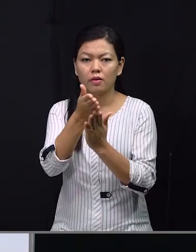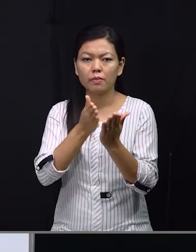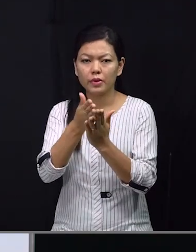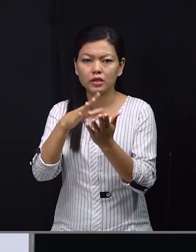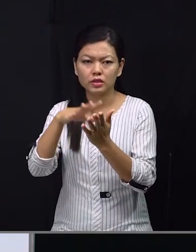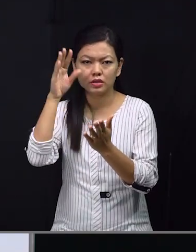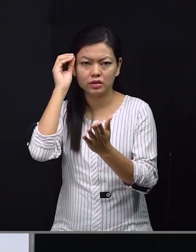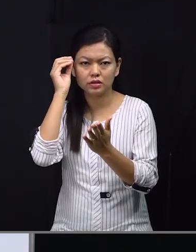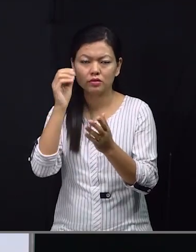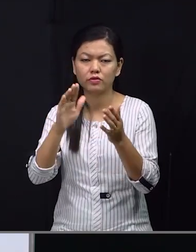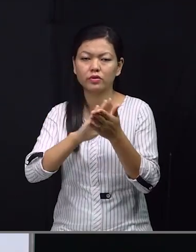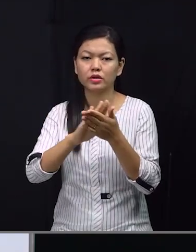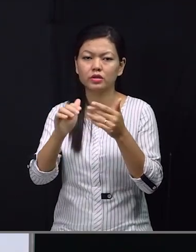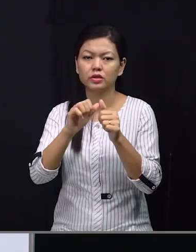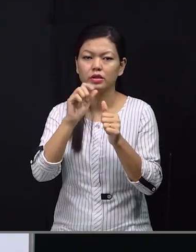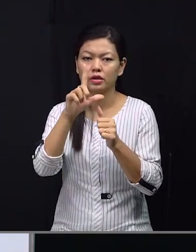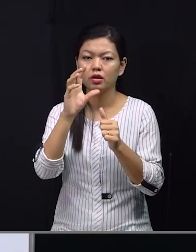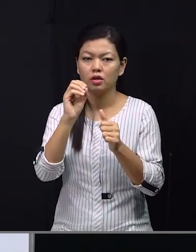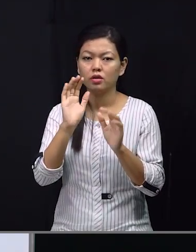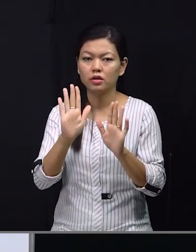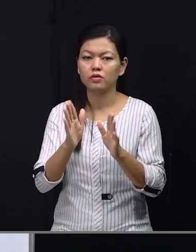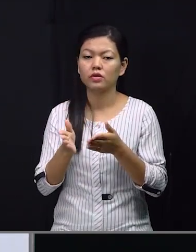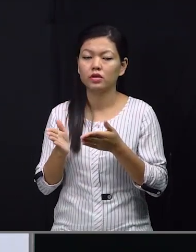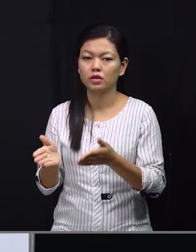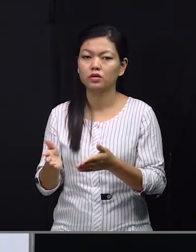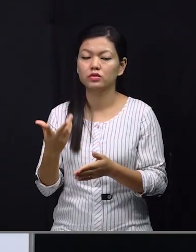see some methods for preparation of haloarenes.